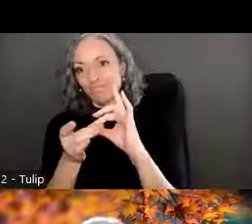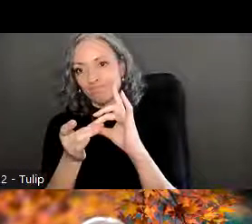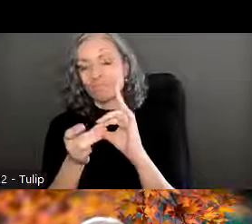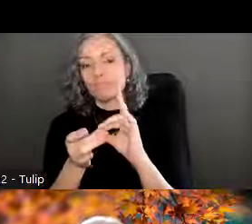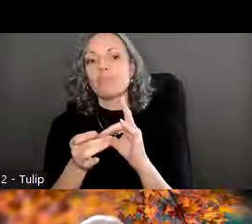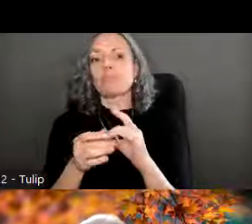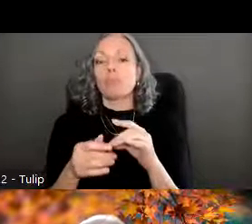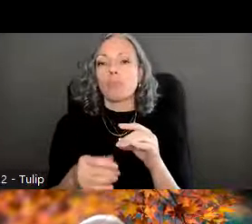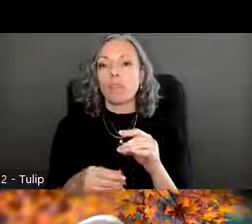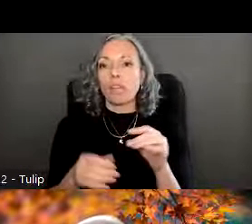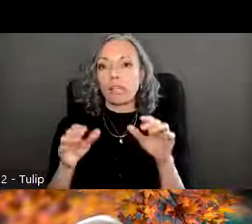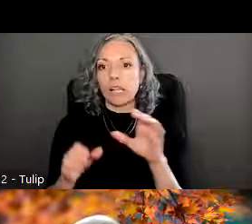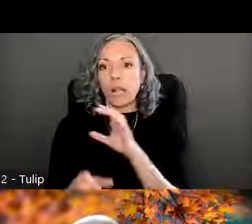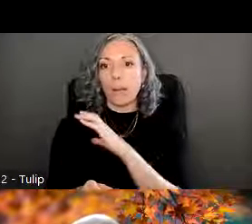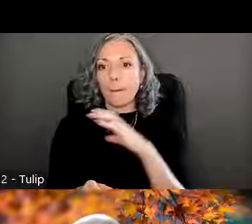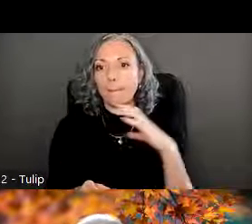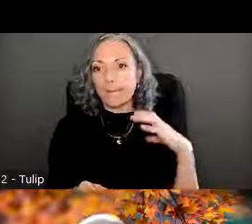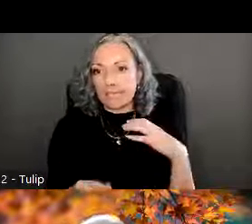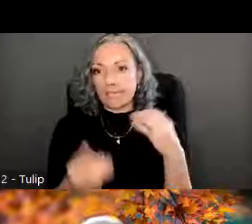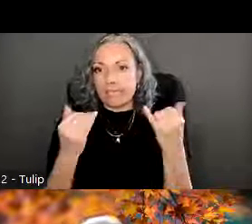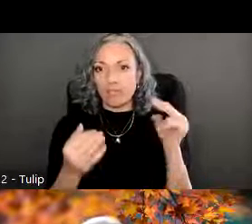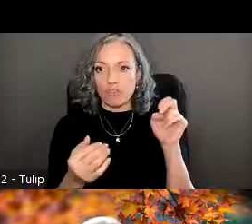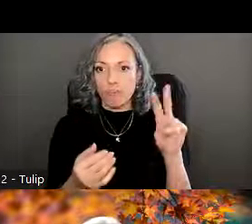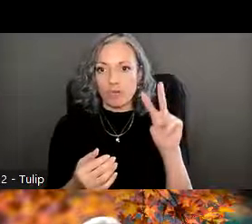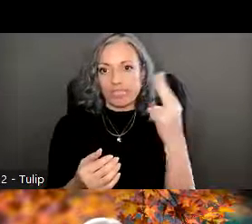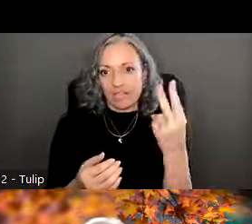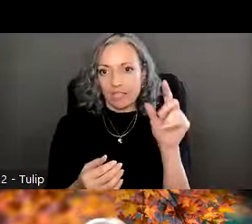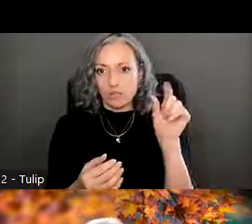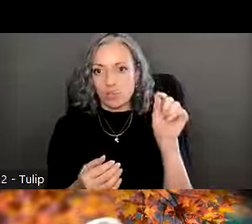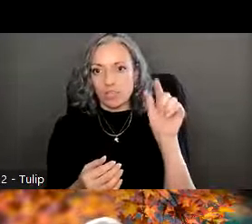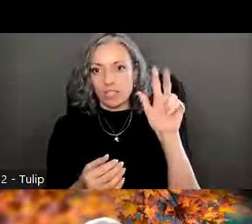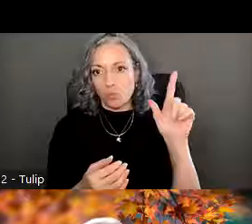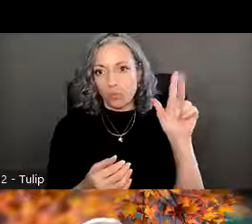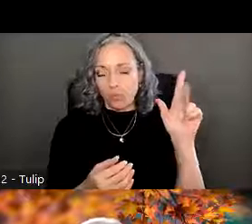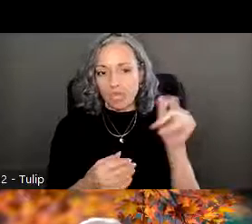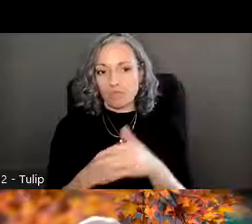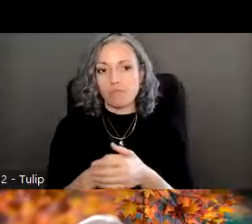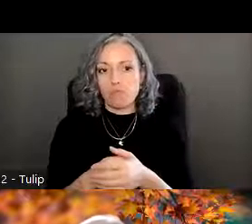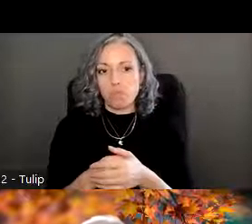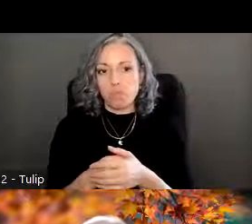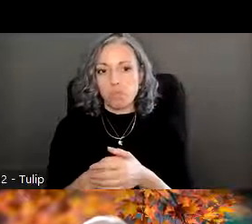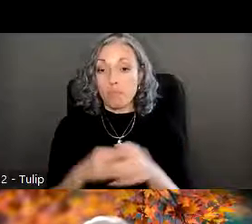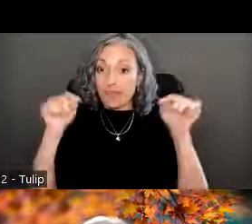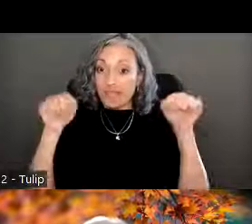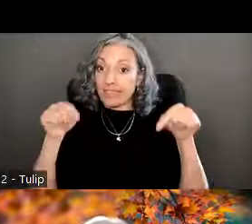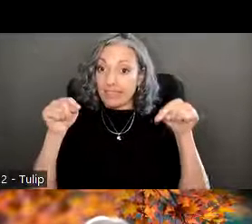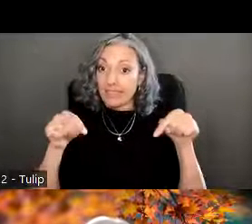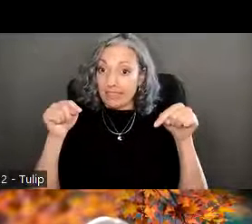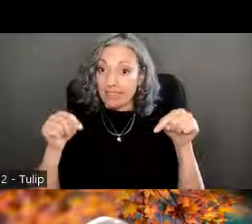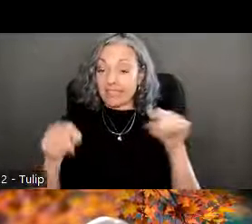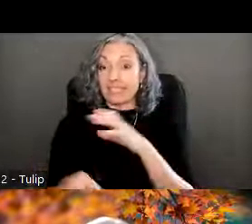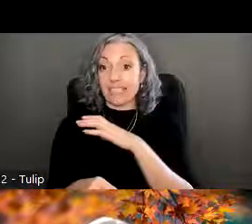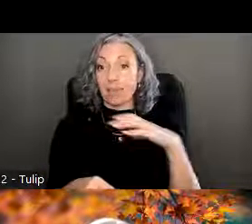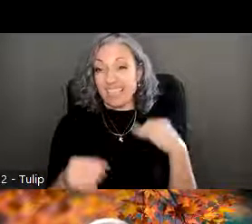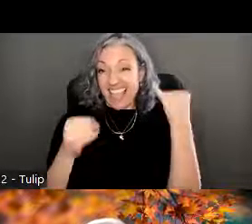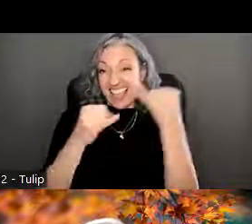Committee. Today is November 2nd, 2023, and this is the committee's final meeting